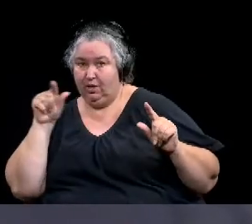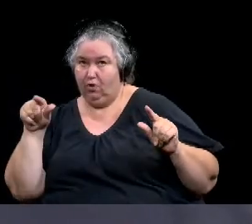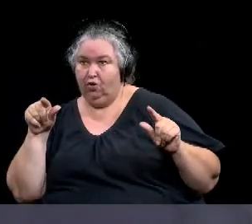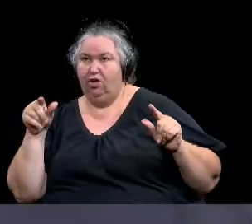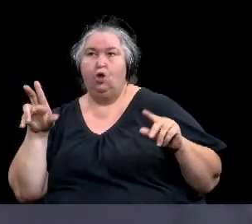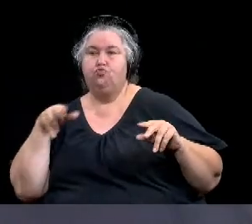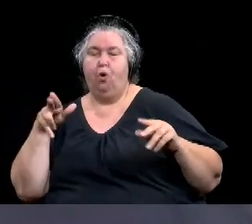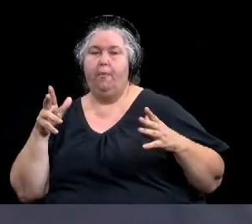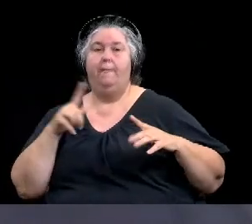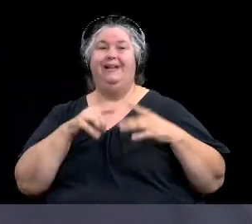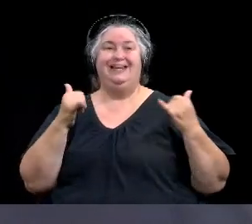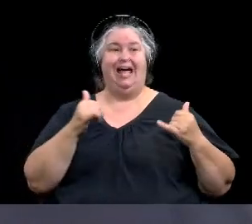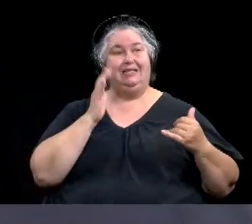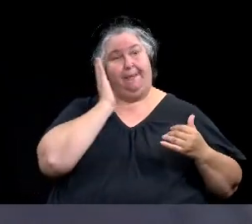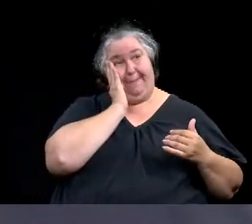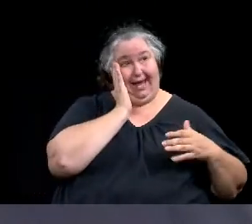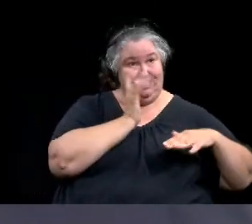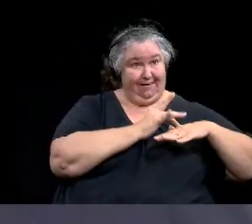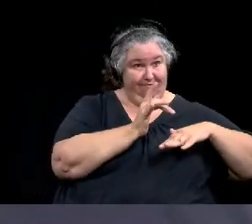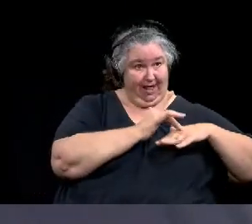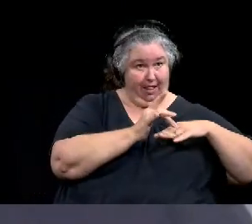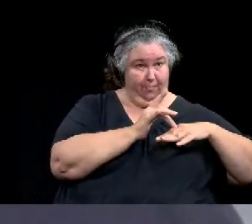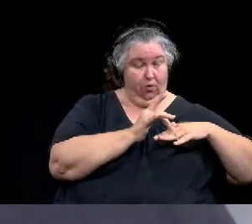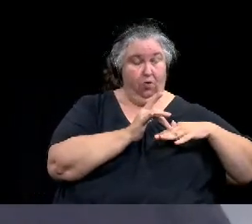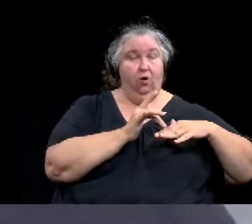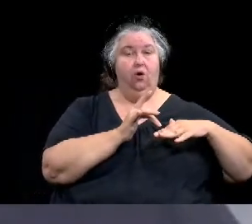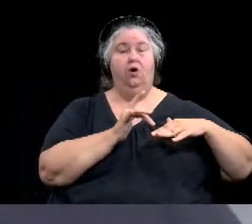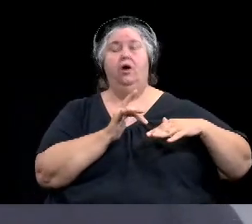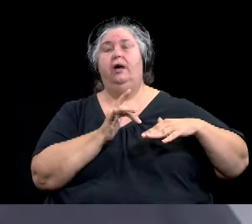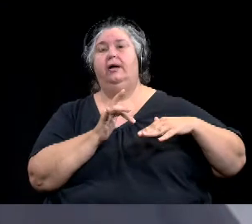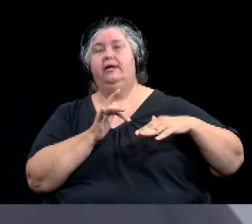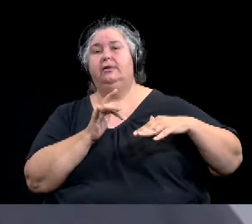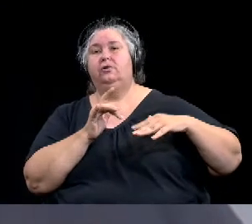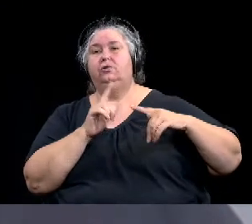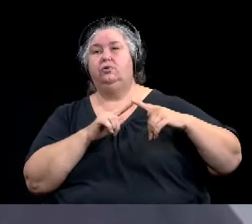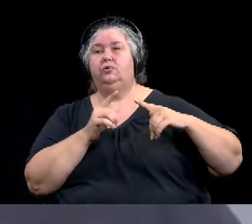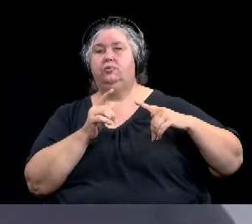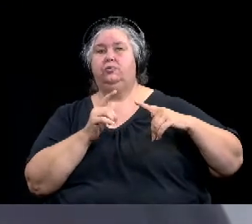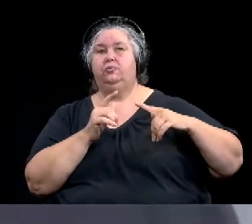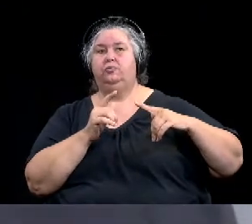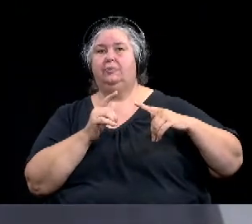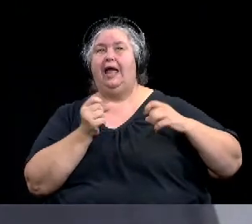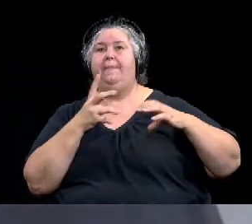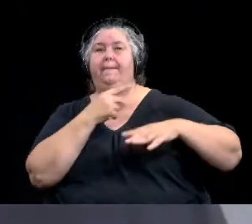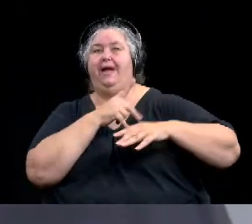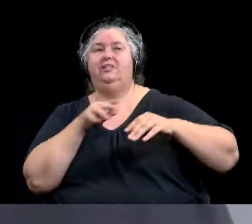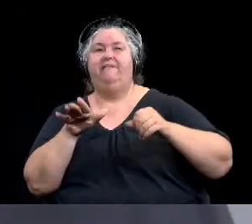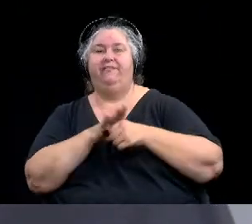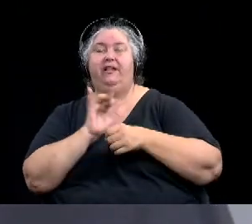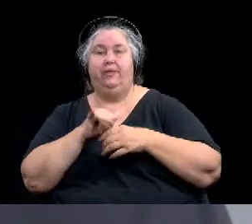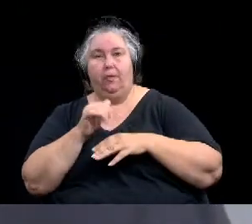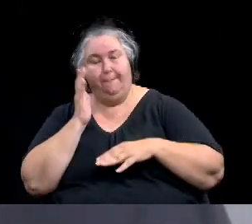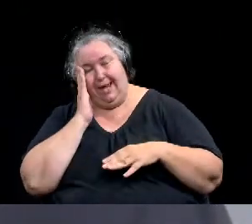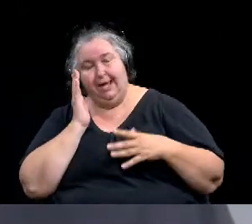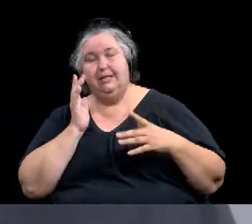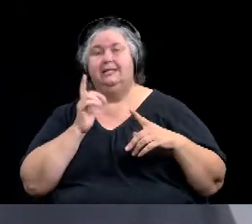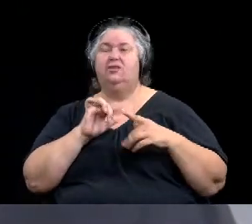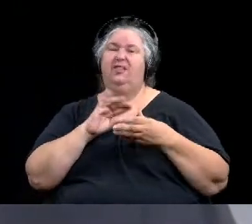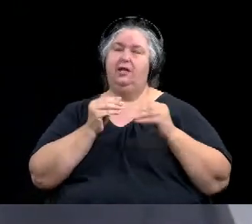cause our number to be slightly lower than it was before. But just looking at over the last week,